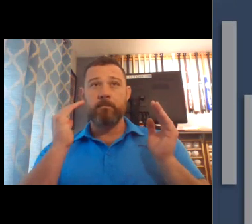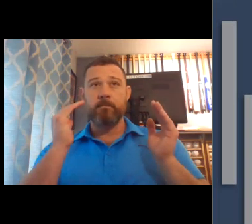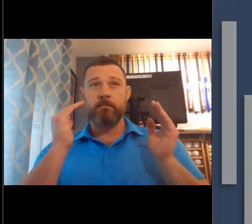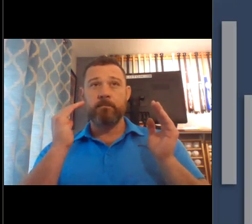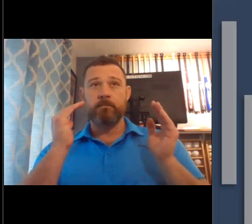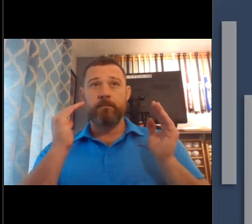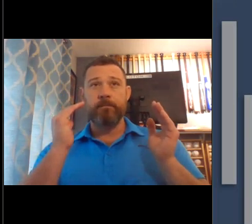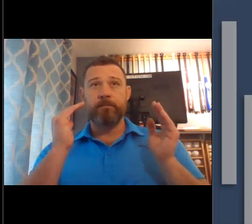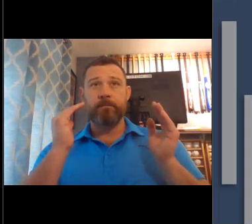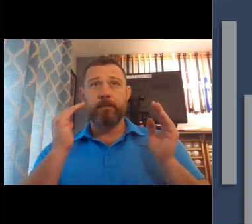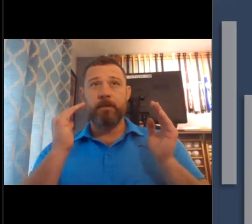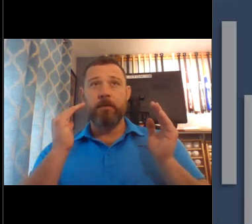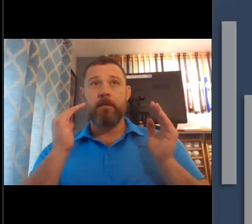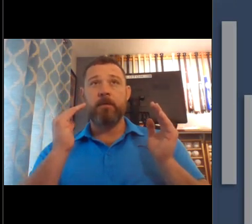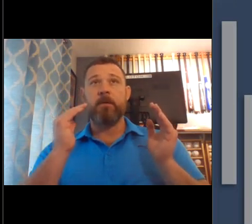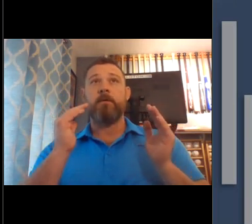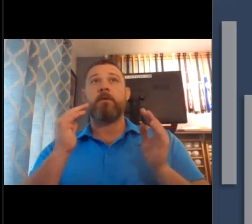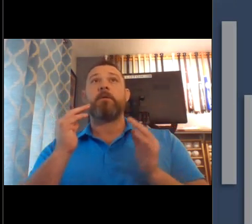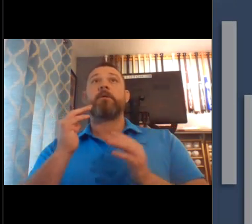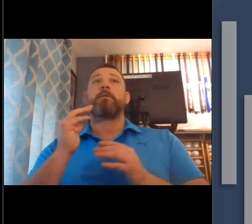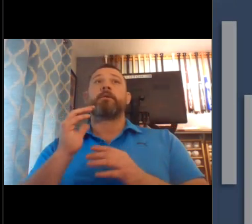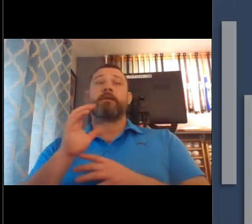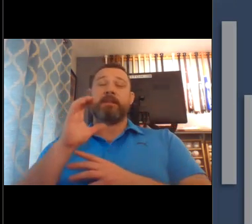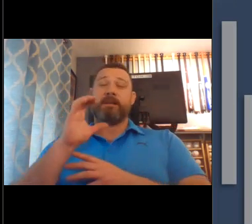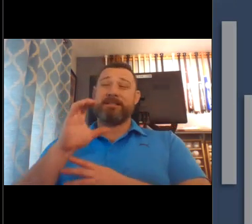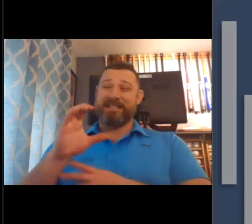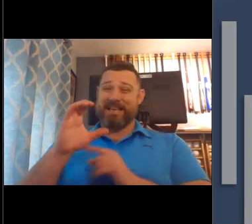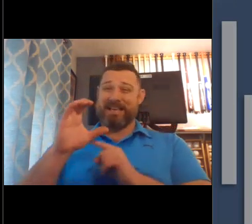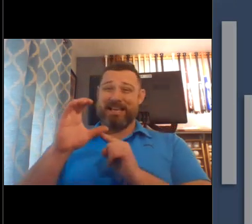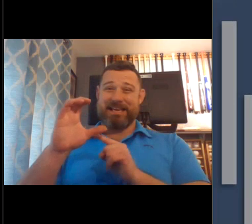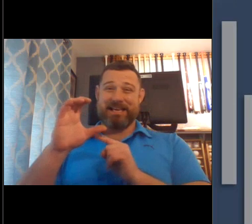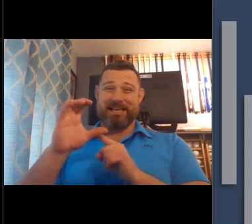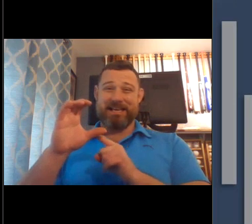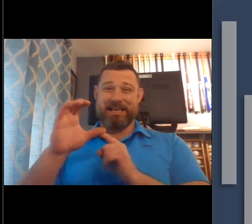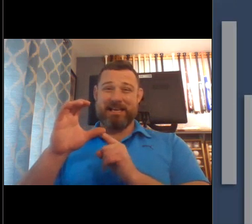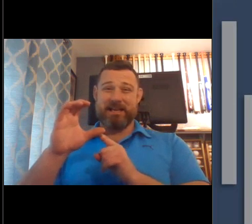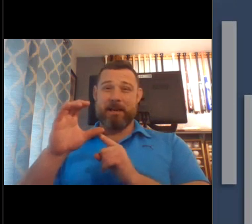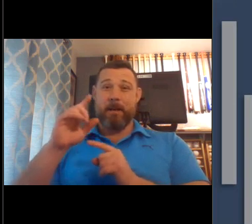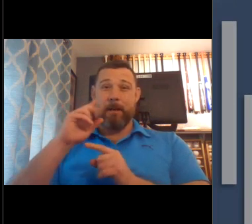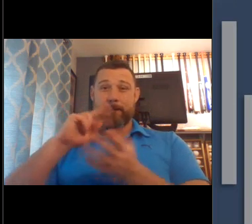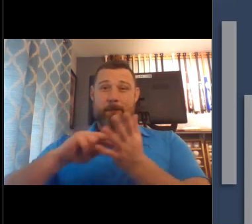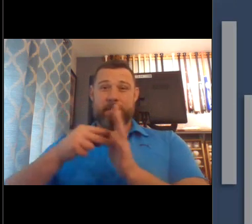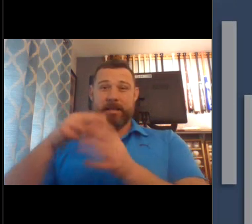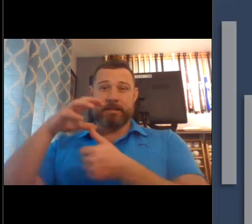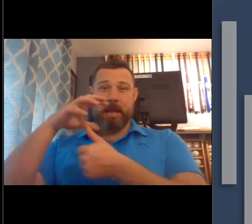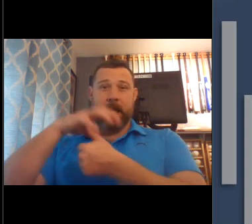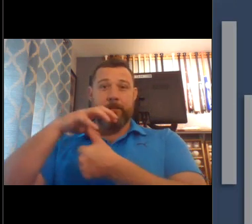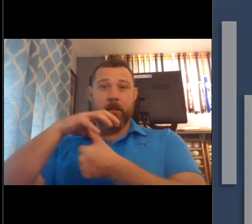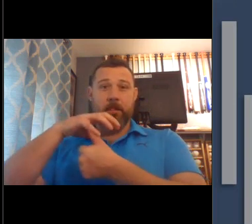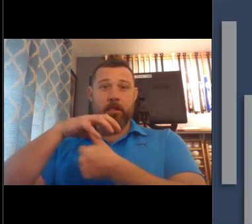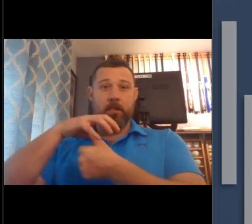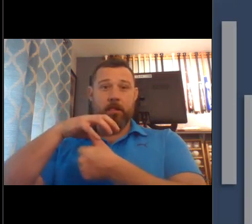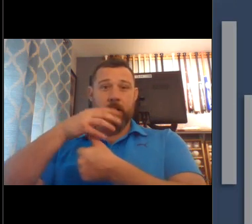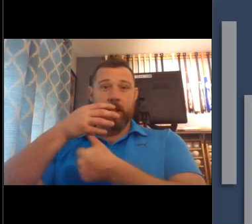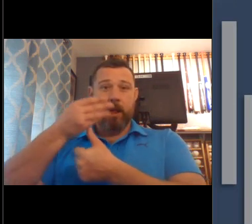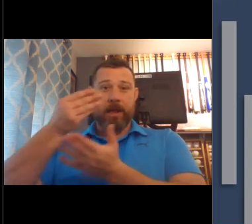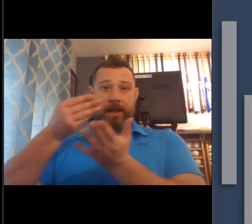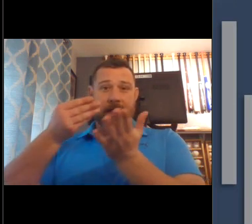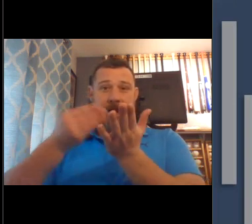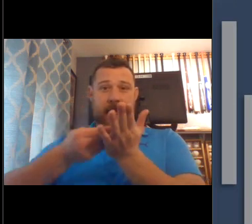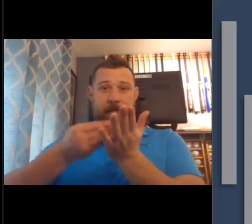The C in the word, the acronym TRCP, that the C word in there means capital. So the program is specifically set